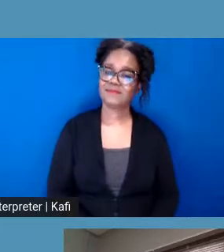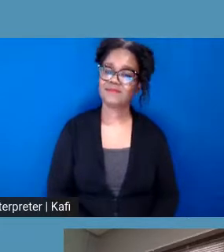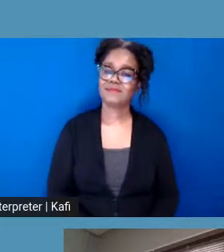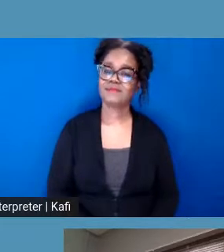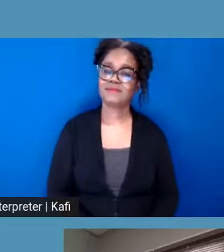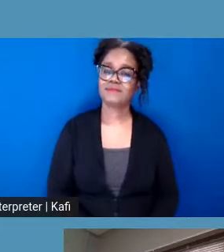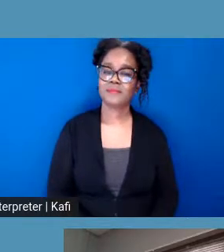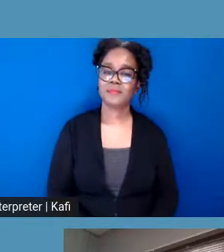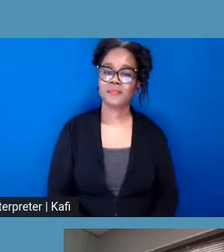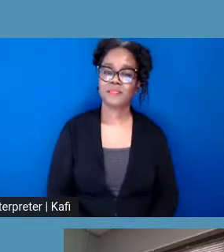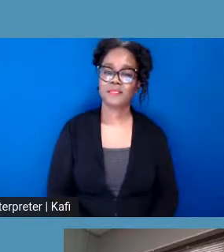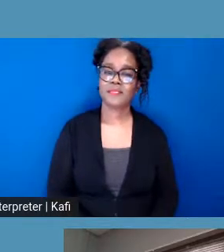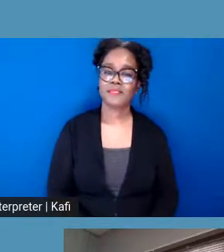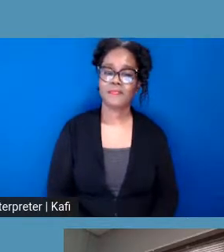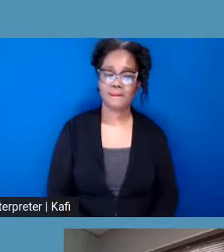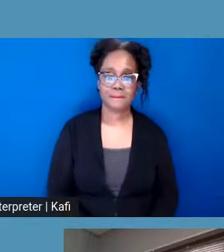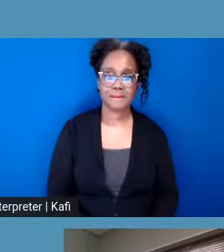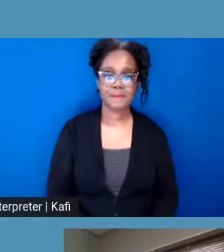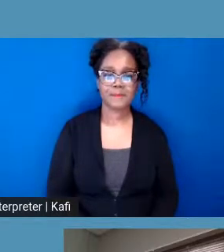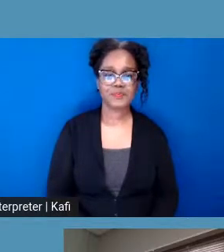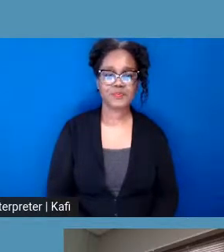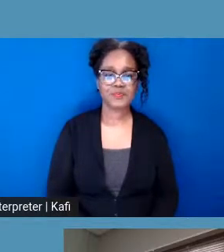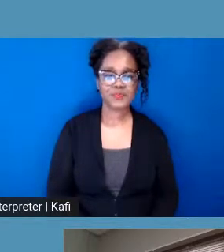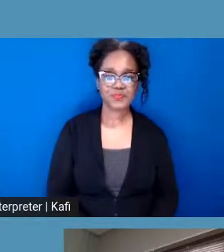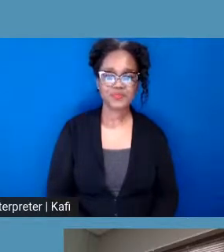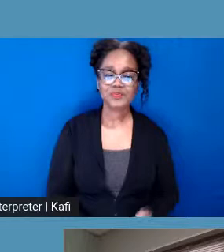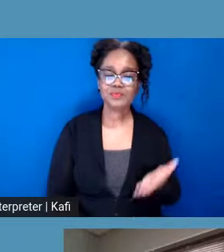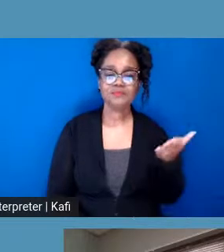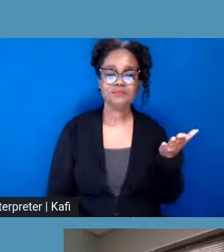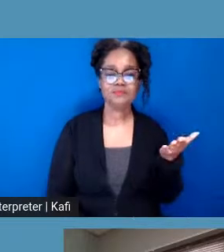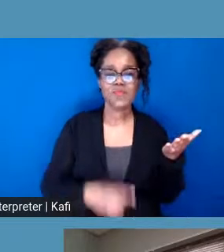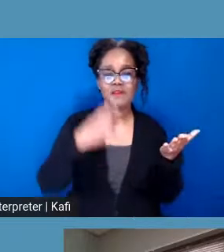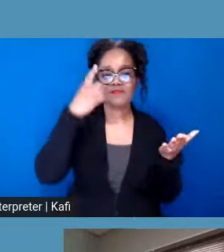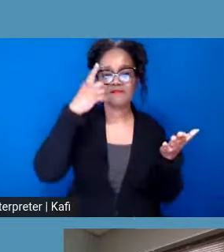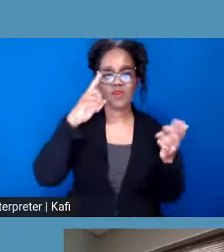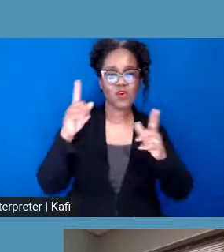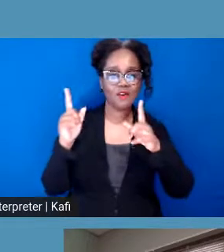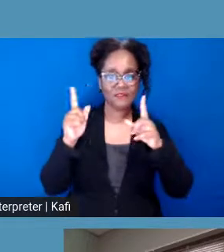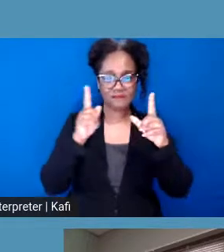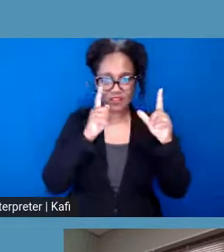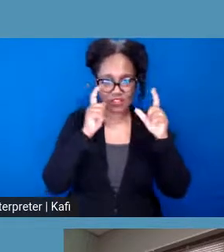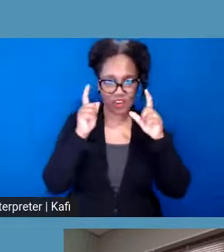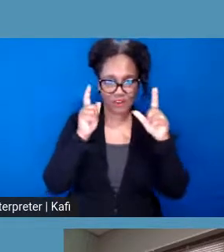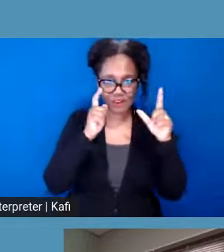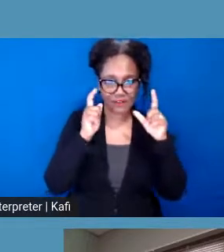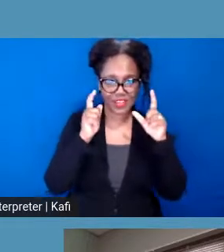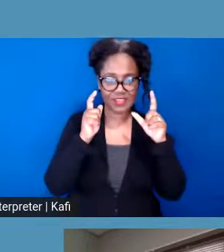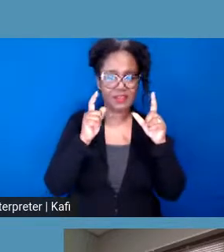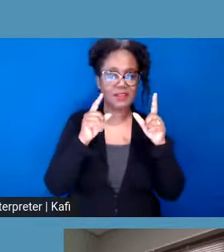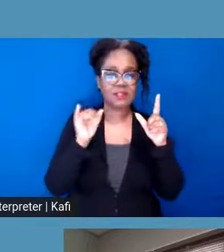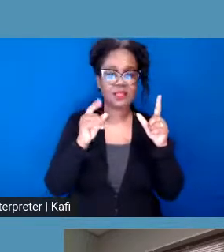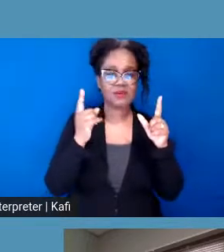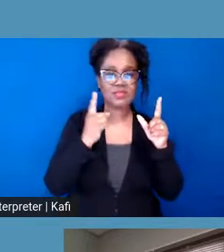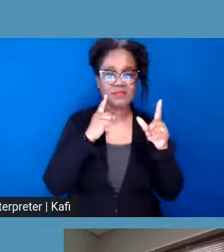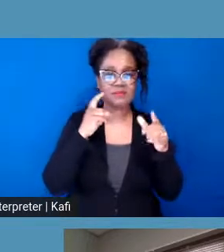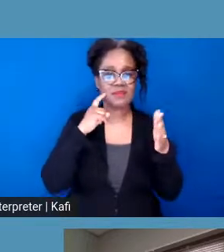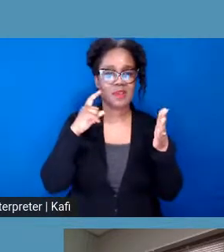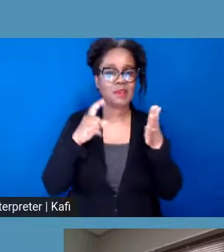Well, for photography, it was something that I kind of noticed, and I just brought up with my supervisor that I thought it'd be an